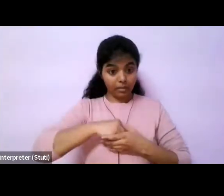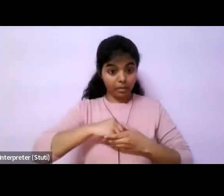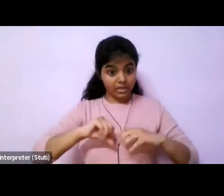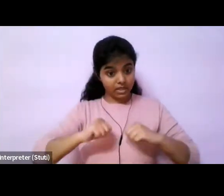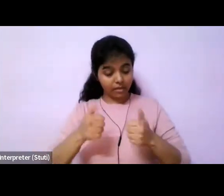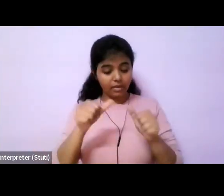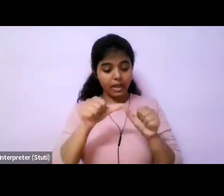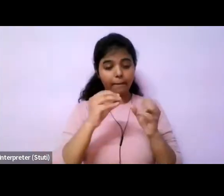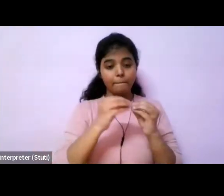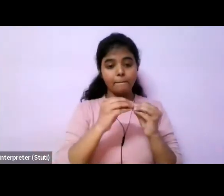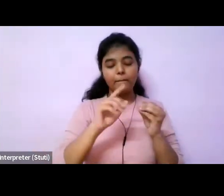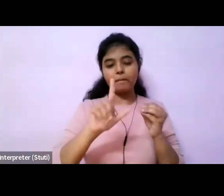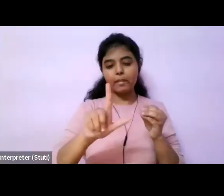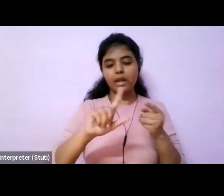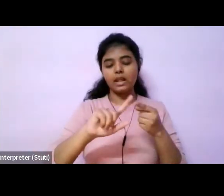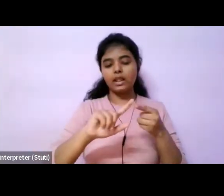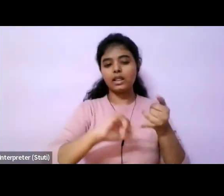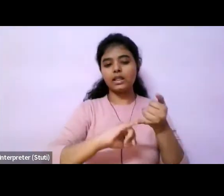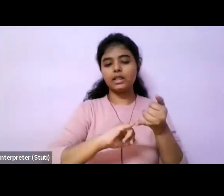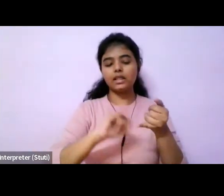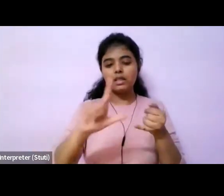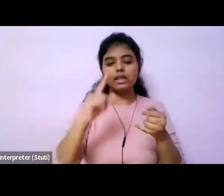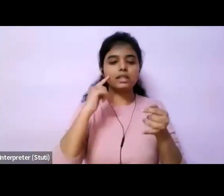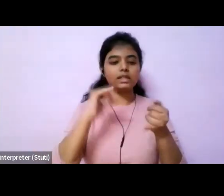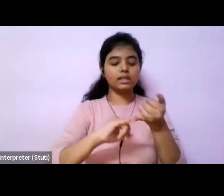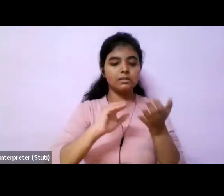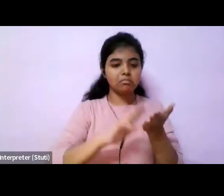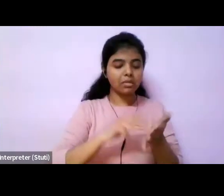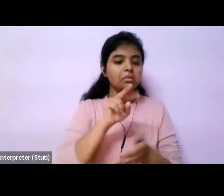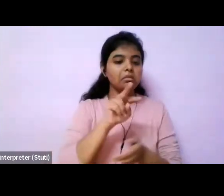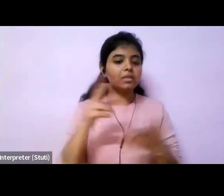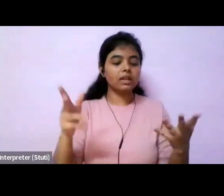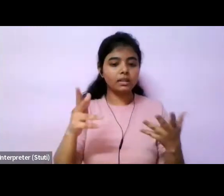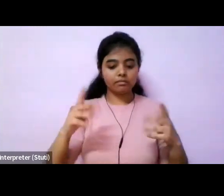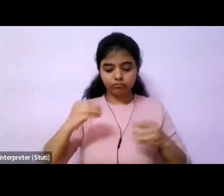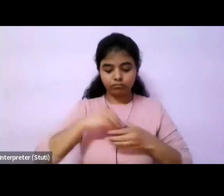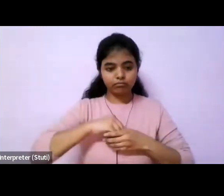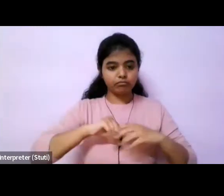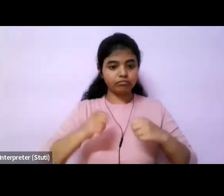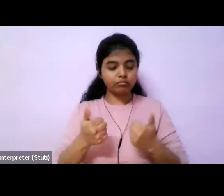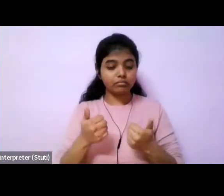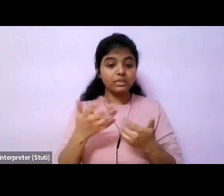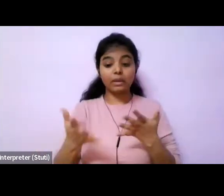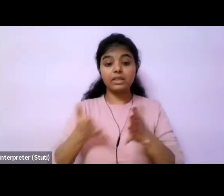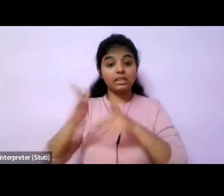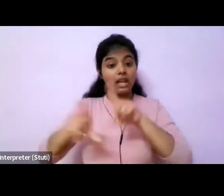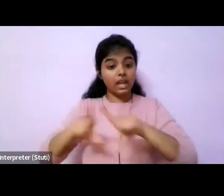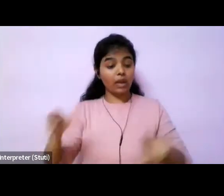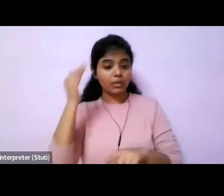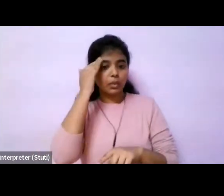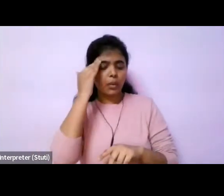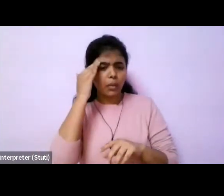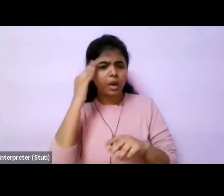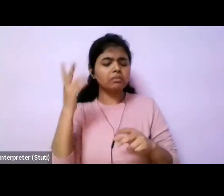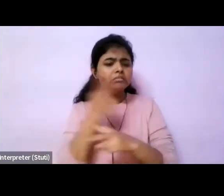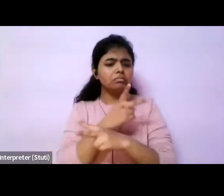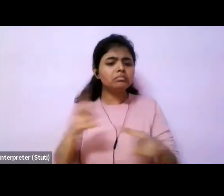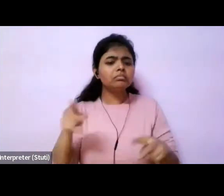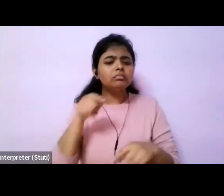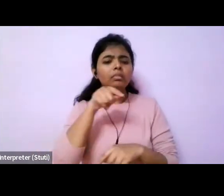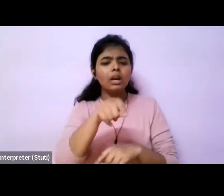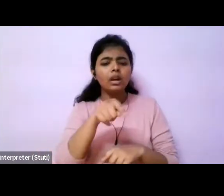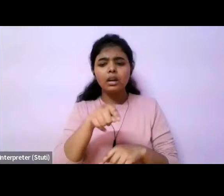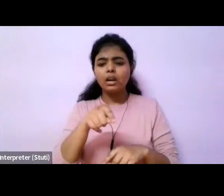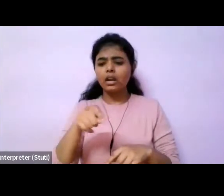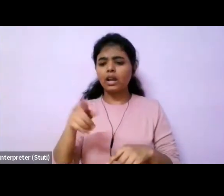the present context, it enables us to acknowledge that had the knowledge of sign language been preponderant, had there been known instances of